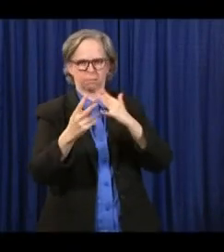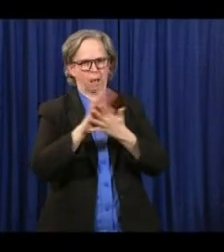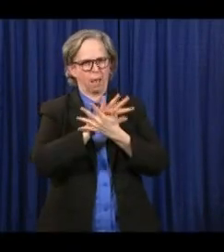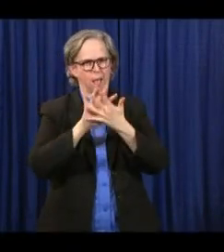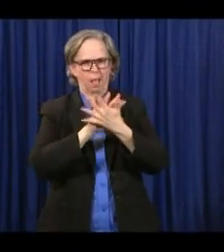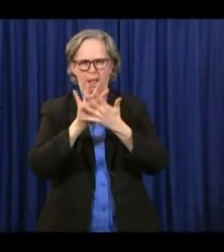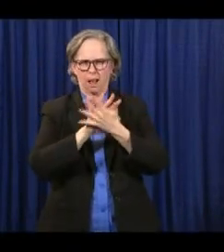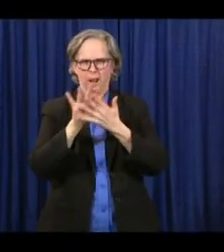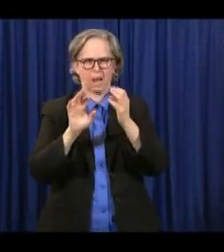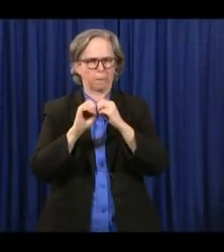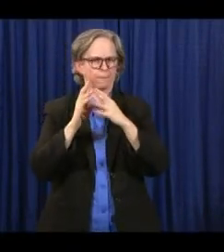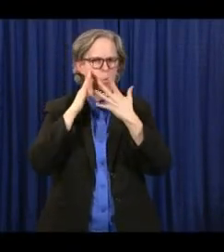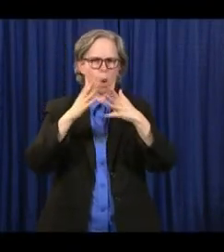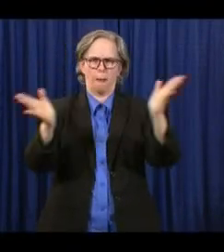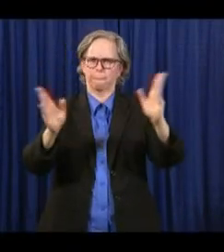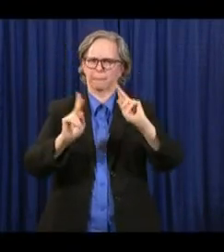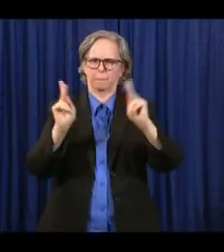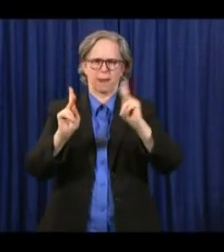Thank you.